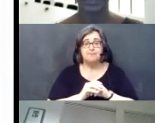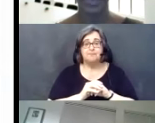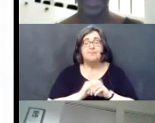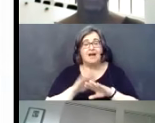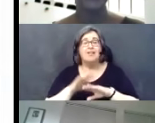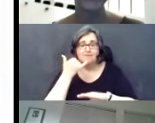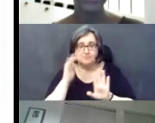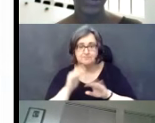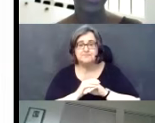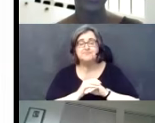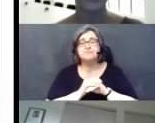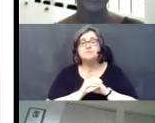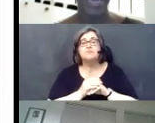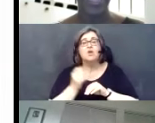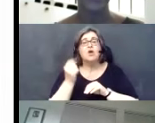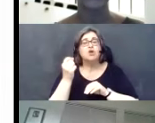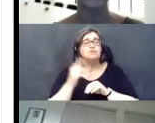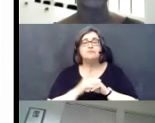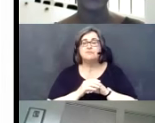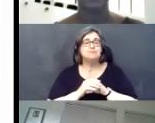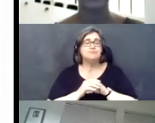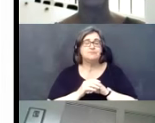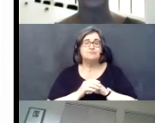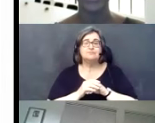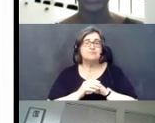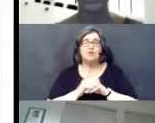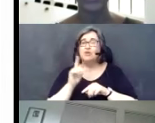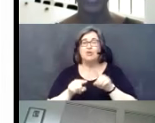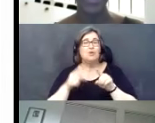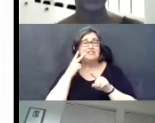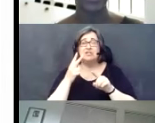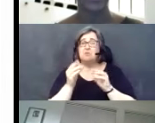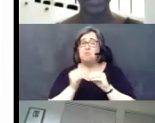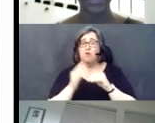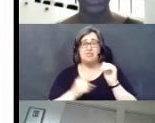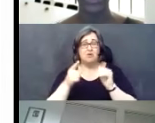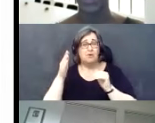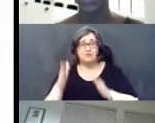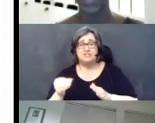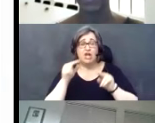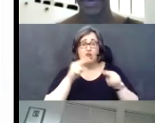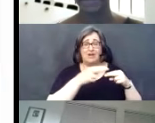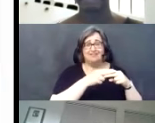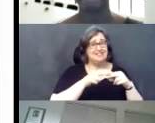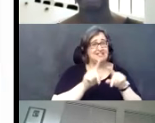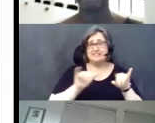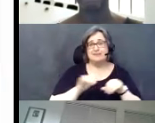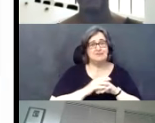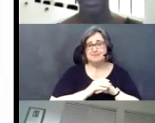phone. Please note that you cannot see multiple presenters and look at the presentation at the same